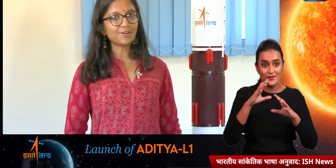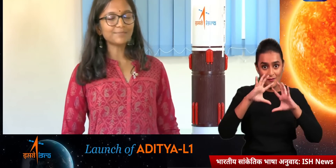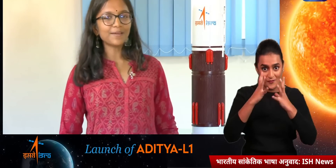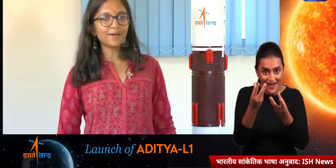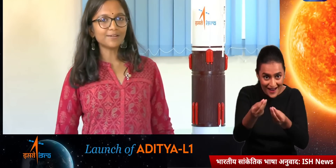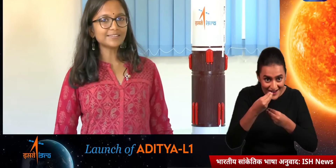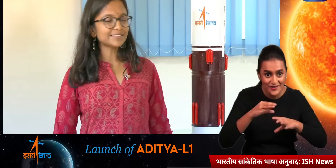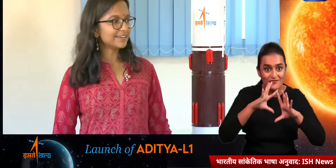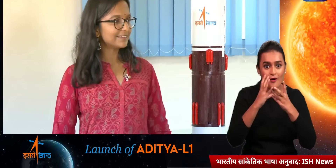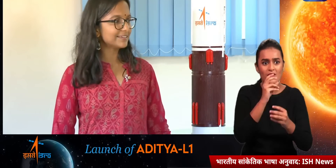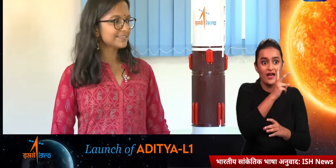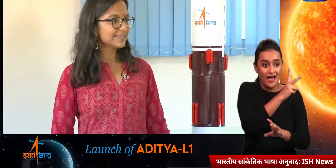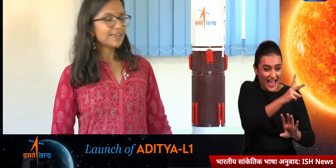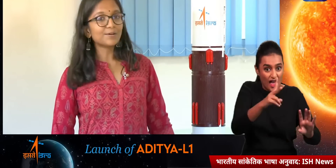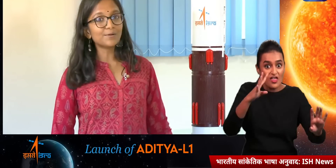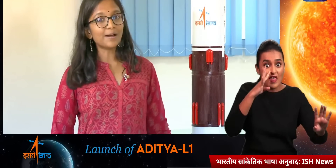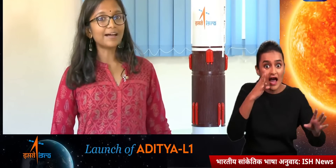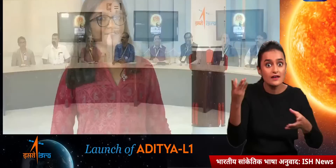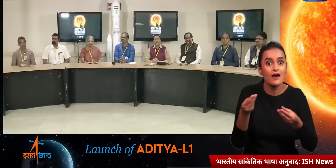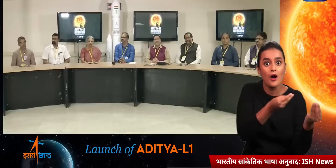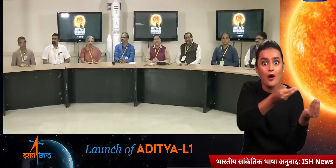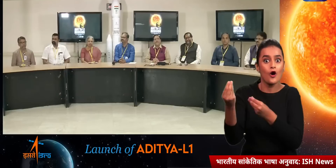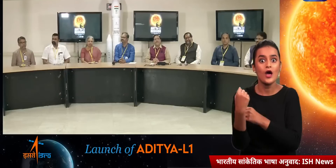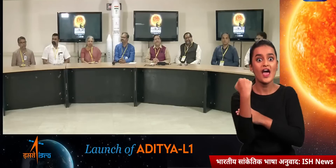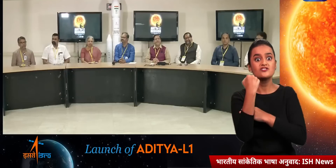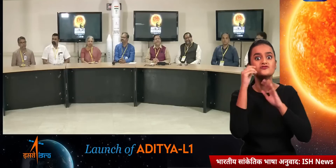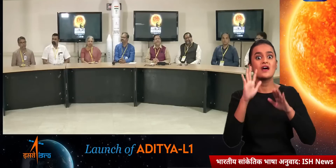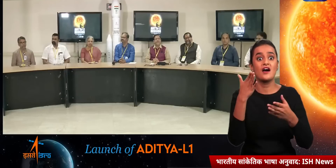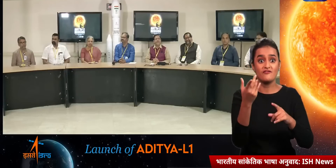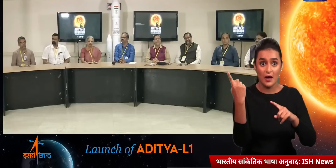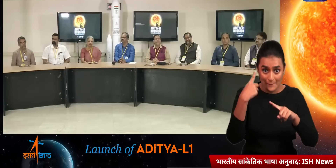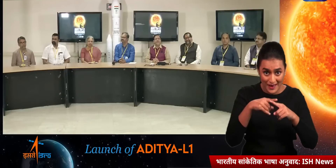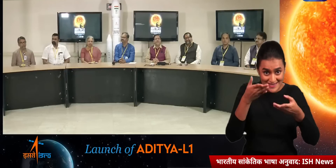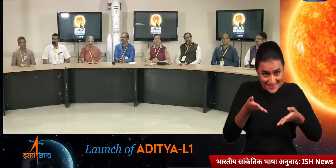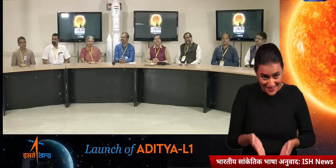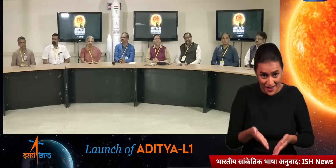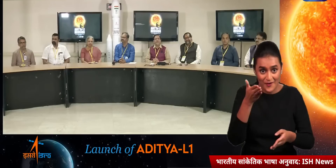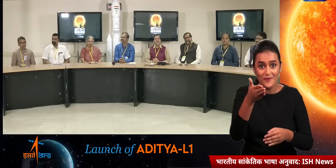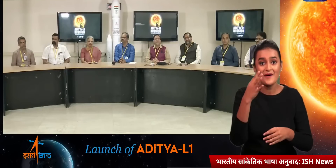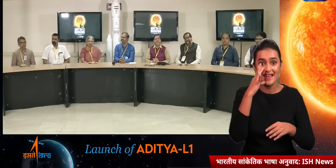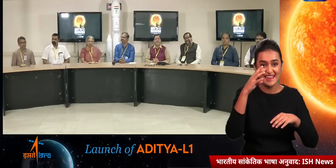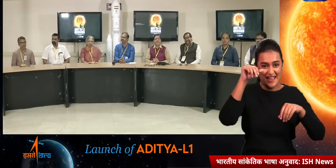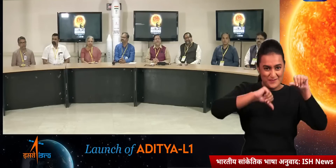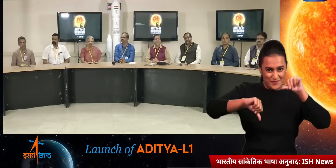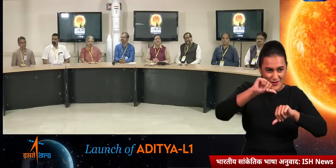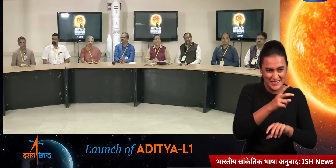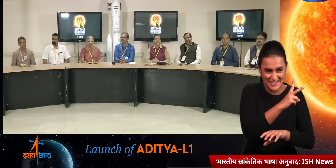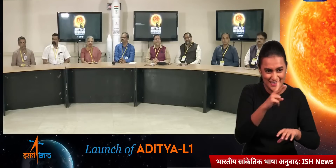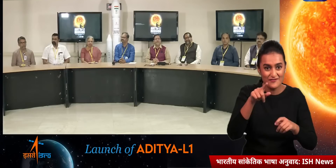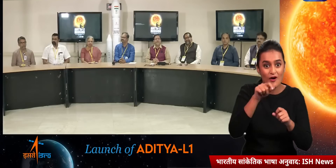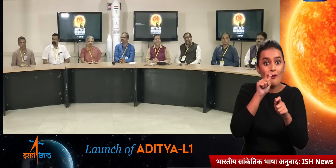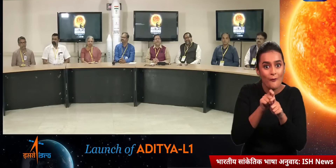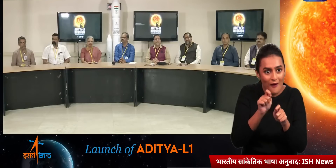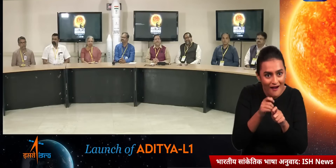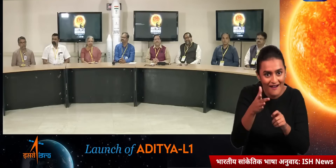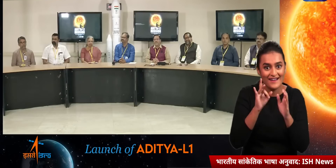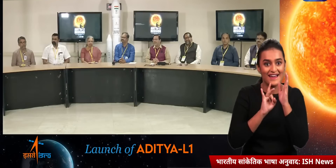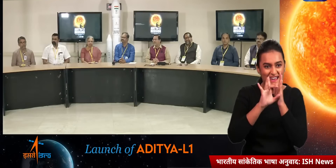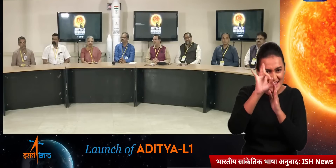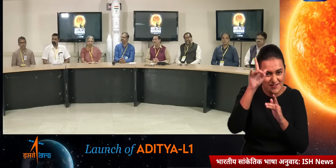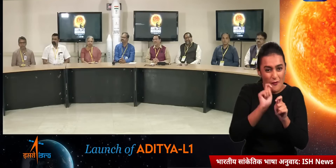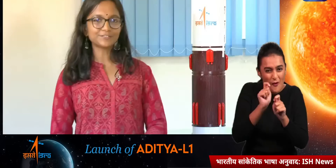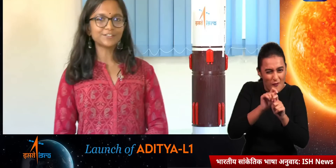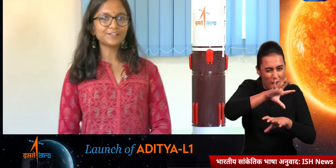I'm joined by all the scientists who have played behind the scenes to make this project a grand success. And I'm